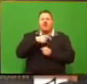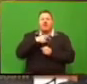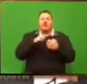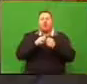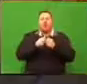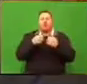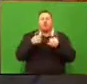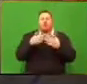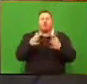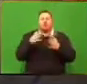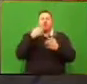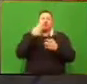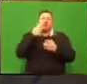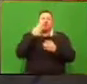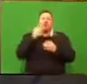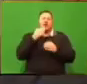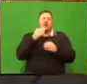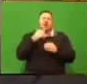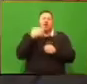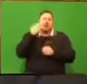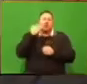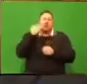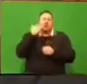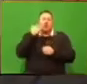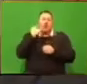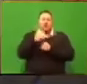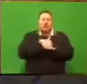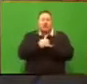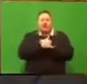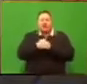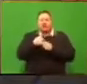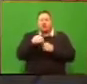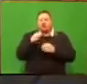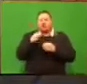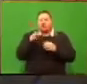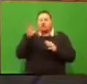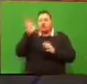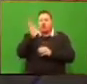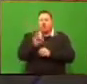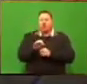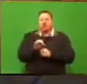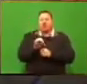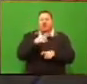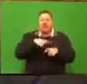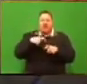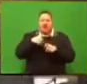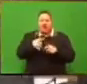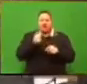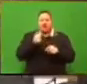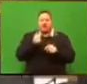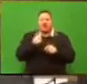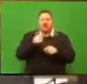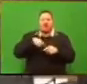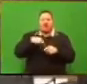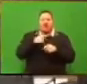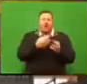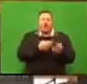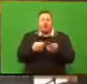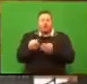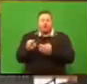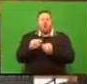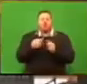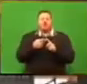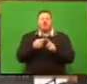kuleli. Bathatha umhlaba wethu, bathatha nomcebo wethu, bafika